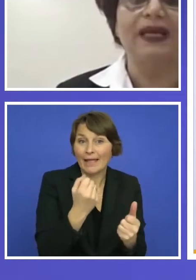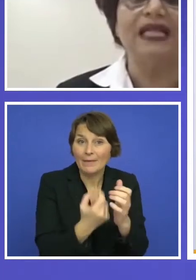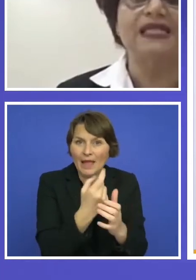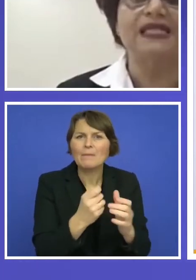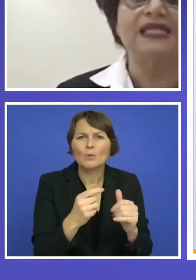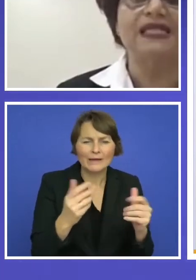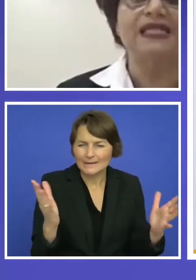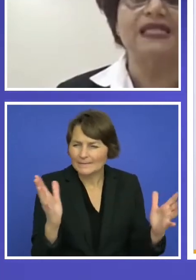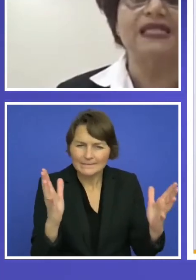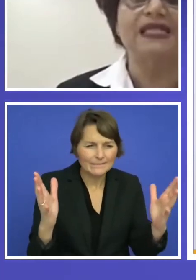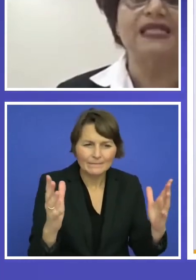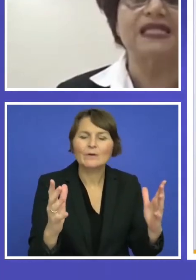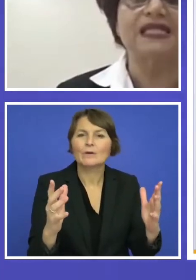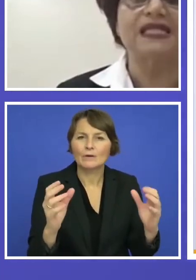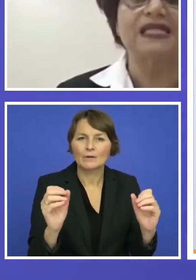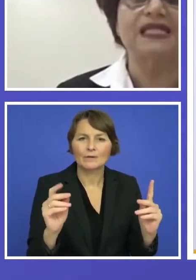to build